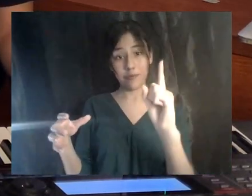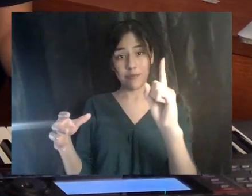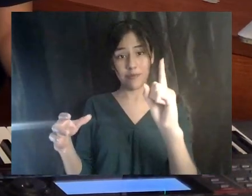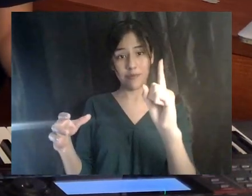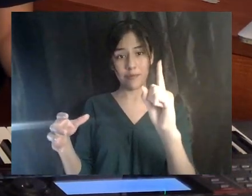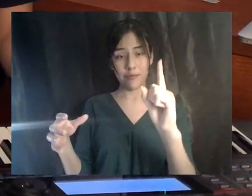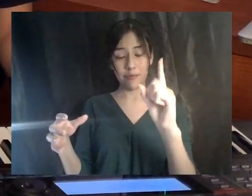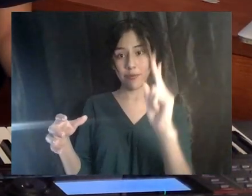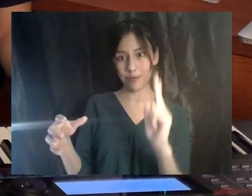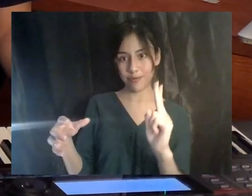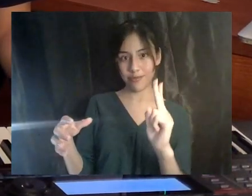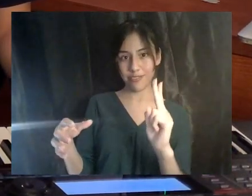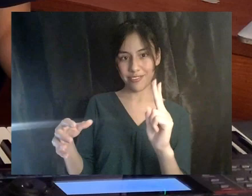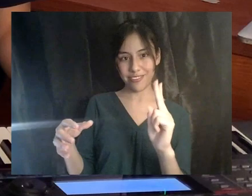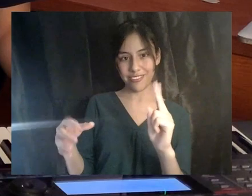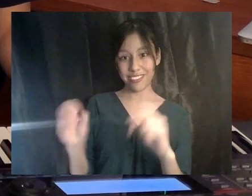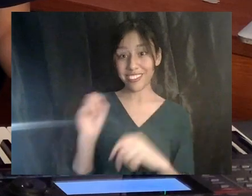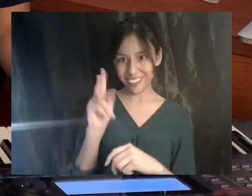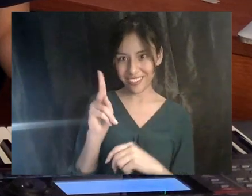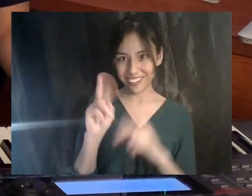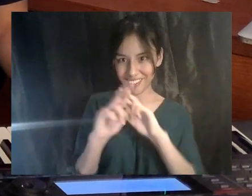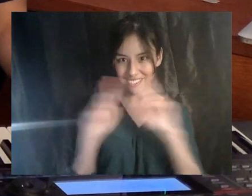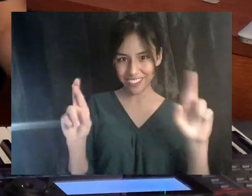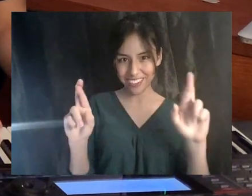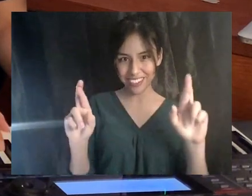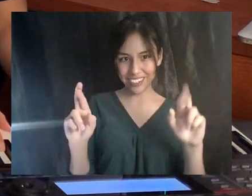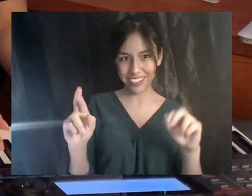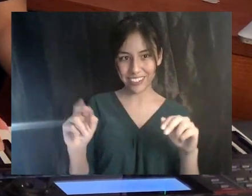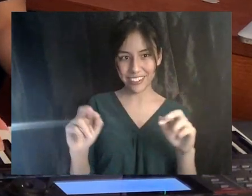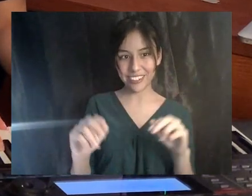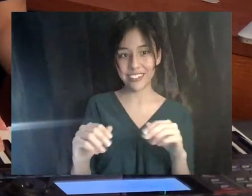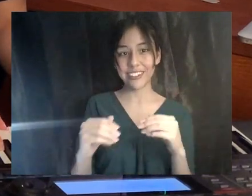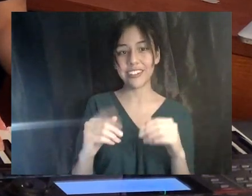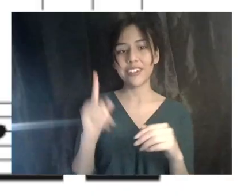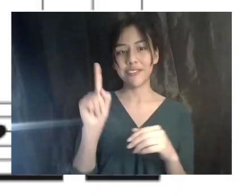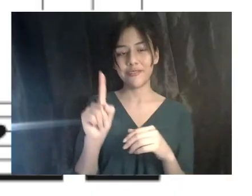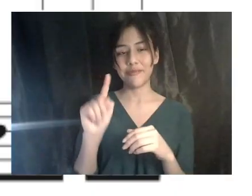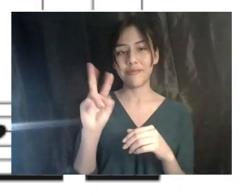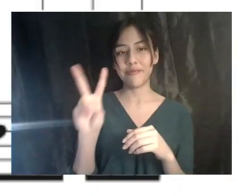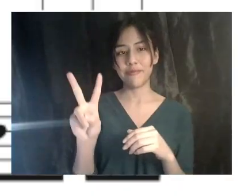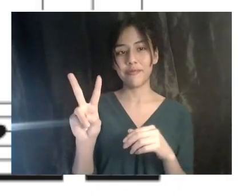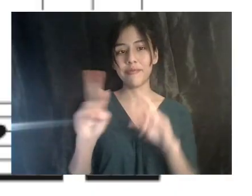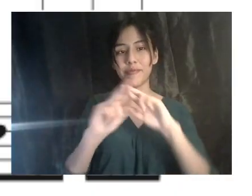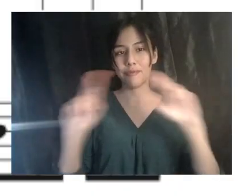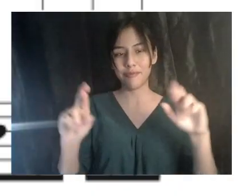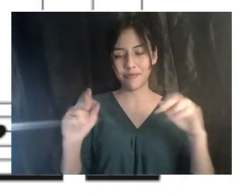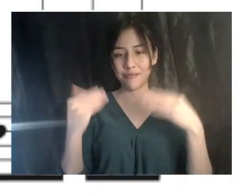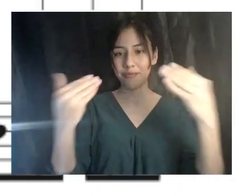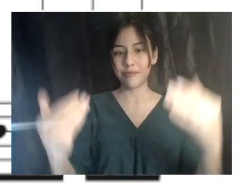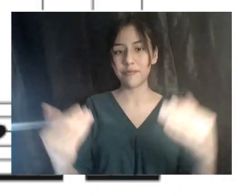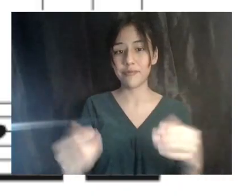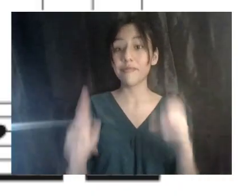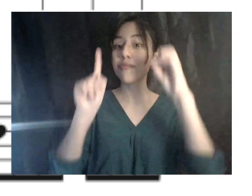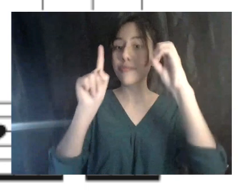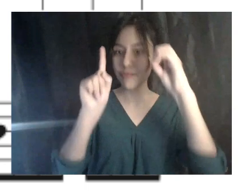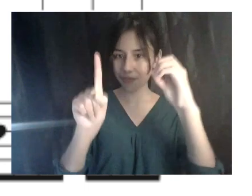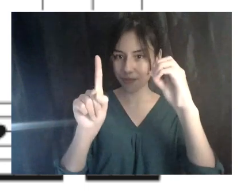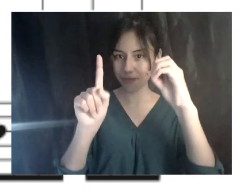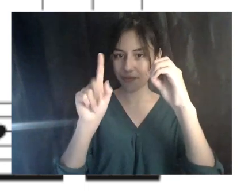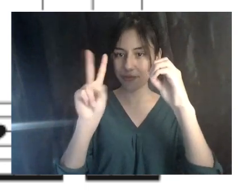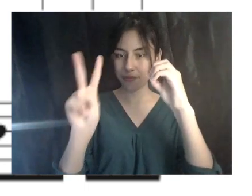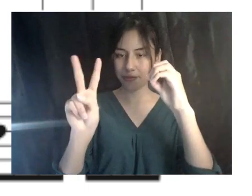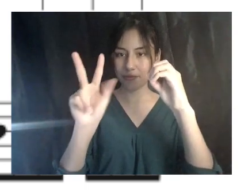note, eighth note. You ready? Here we go. 1, 2, ready,